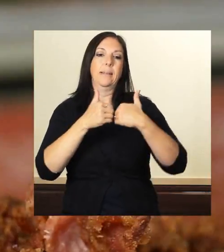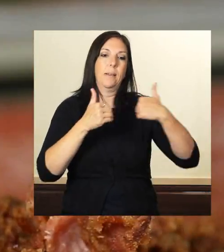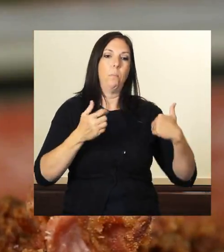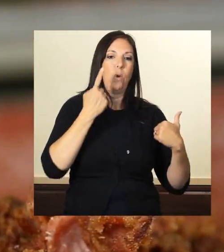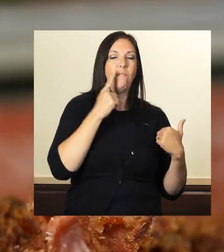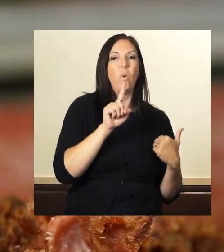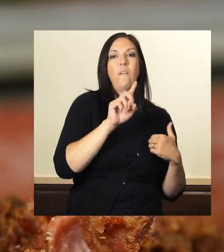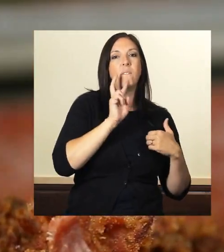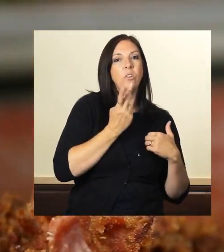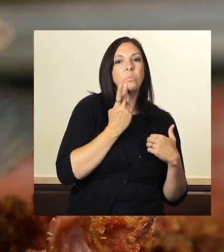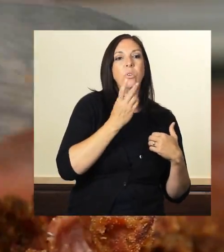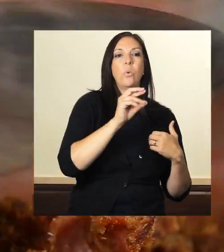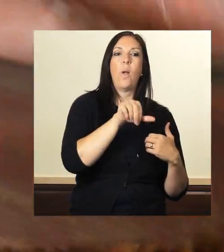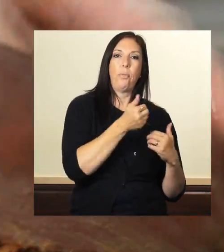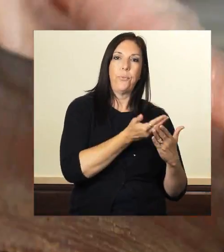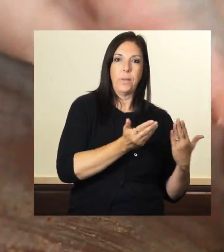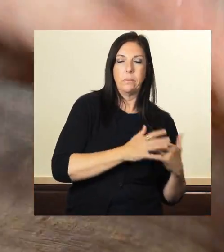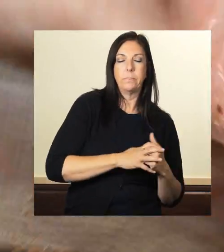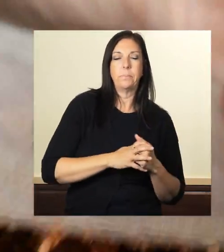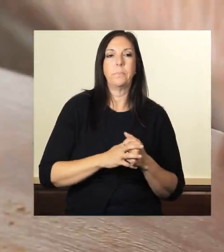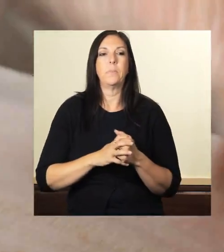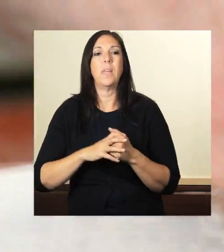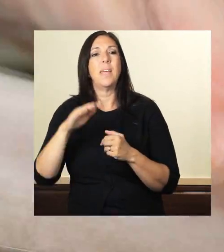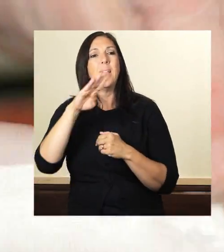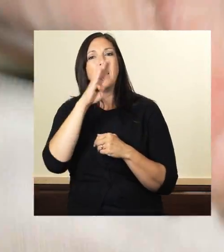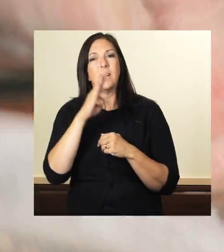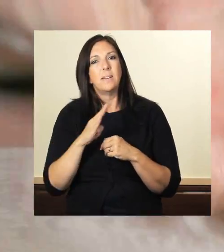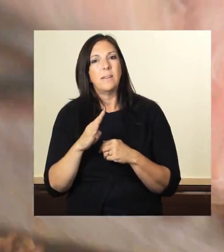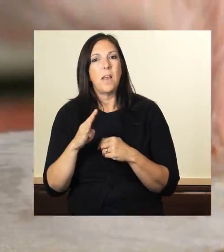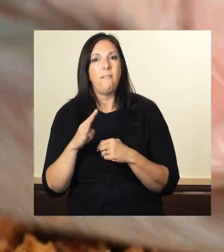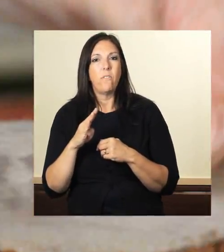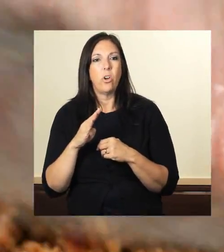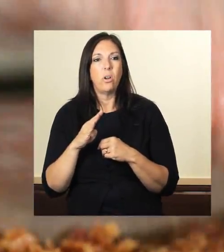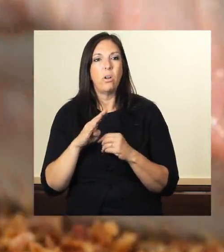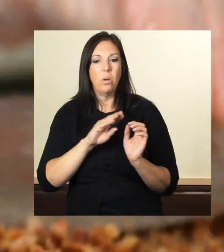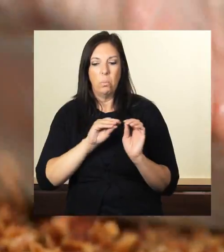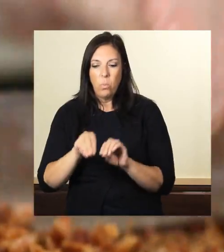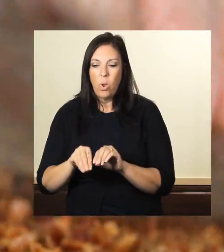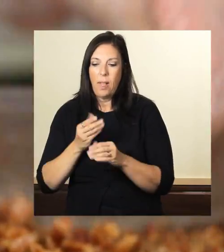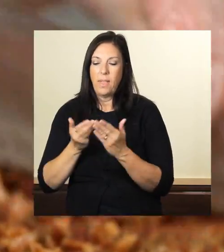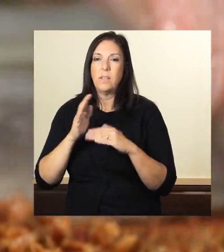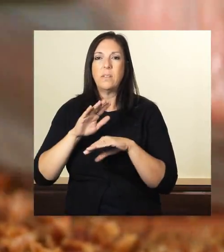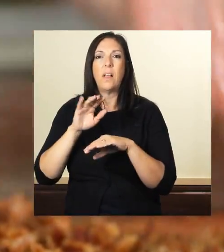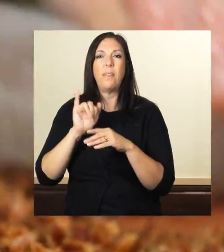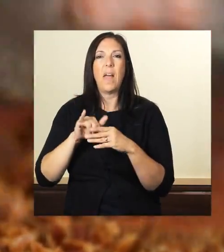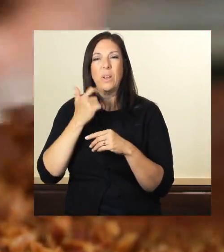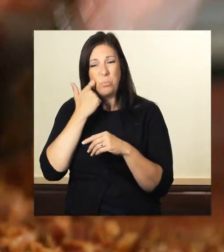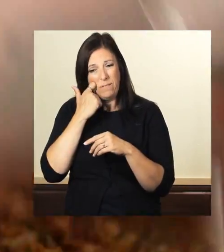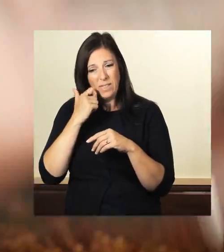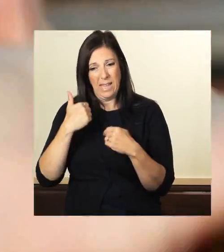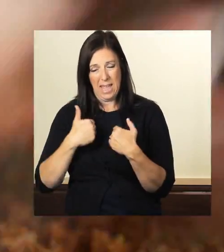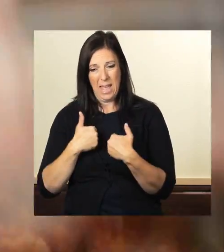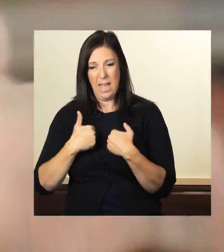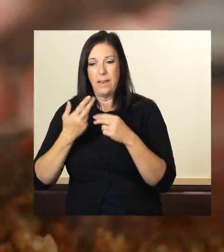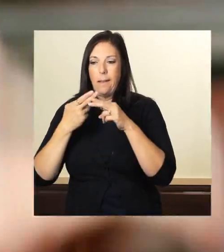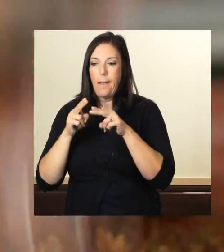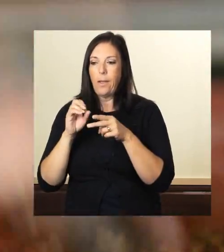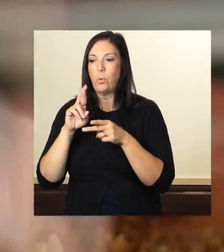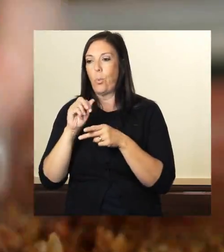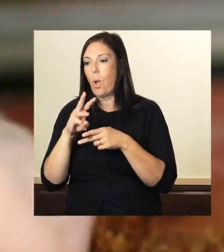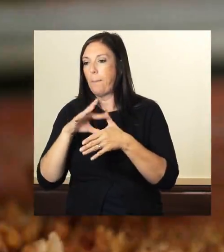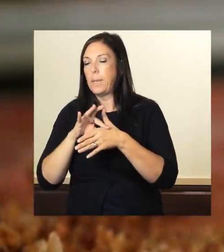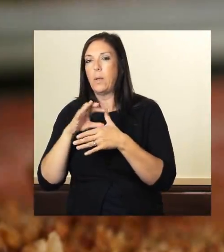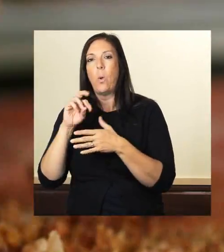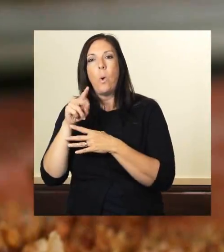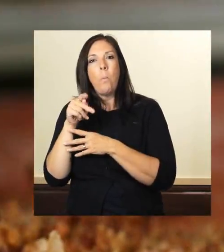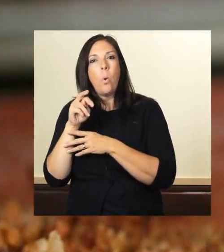Never place cooked food on a surface that has previously held raw meat, poultry, seafood, or eggs. Cooked food can